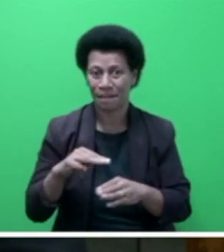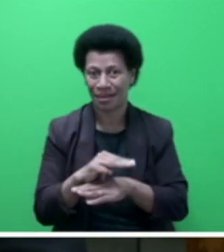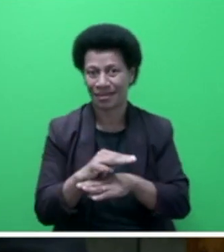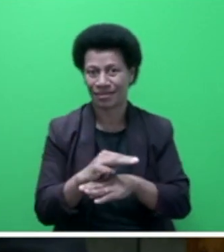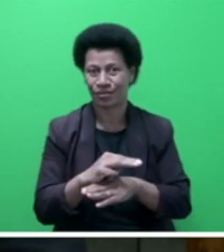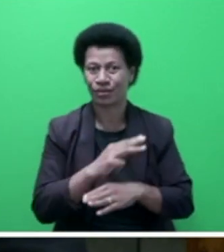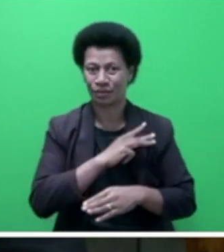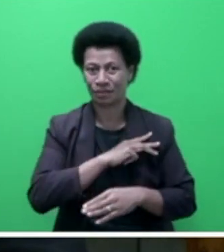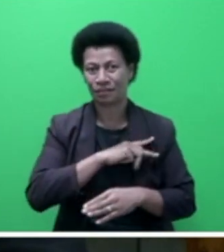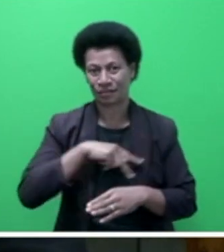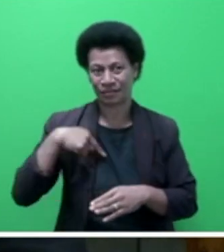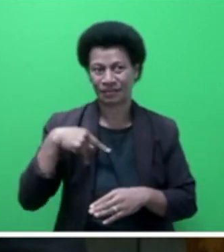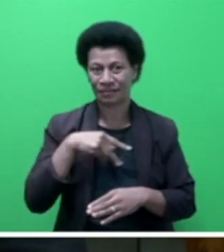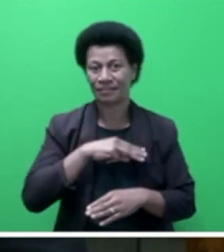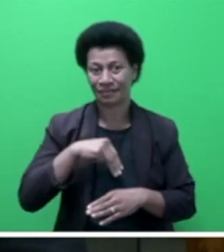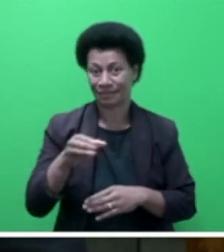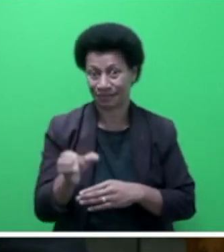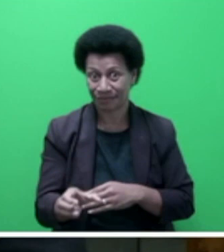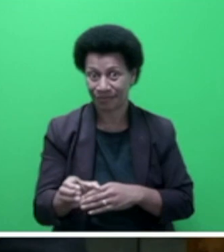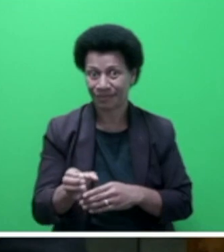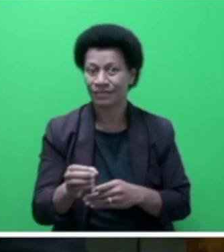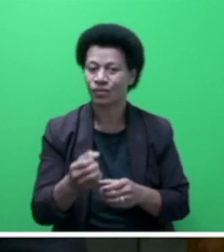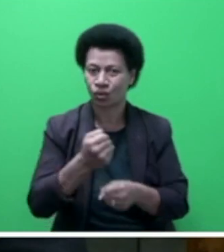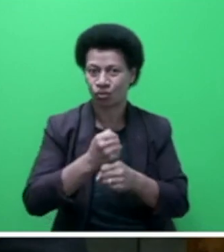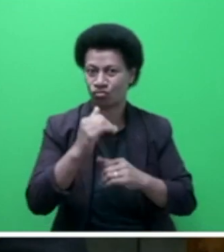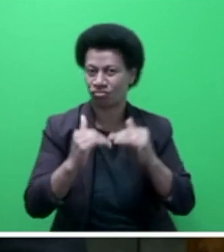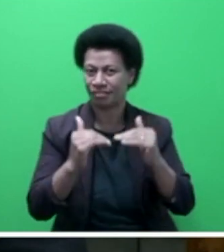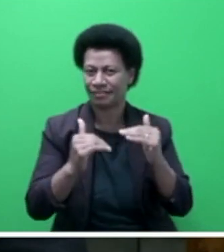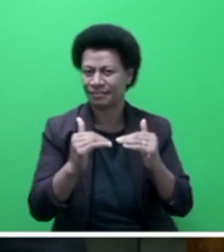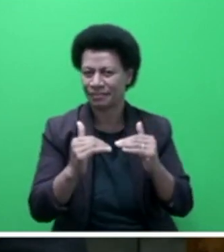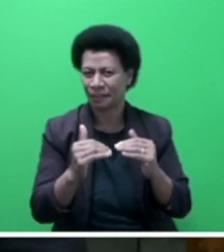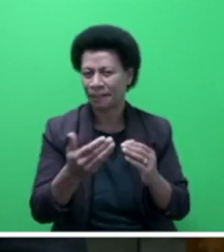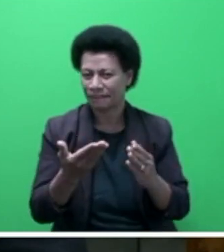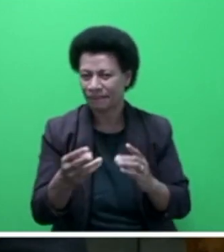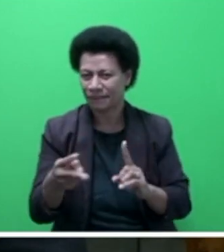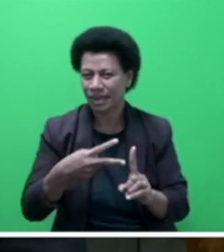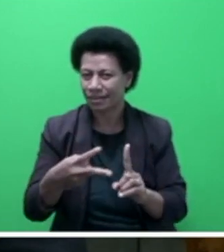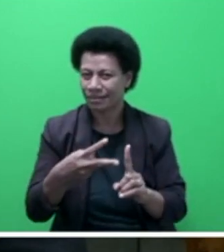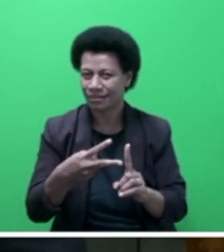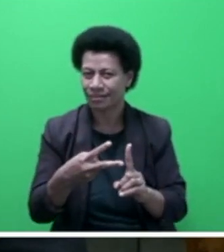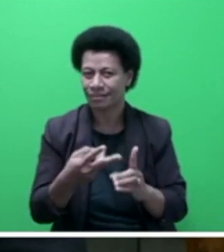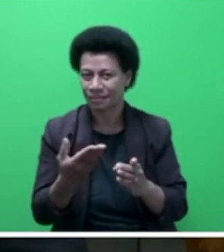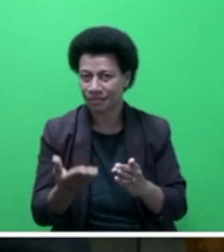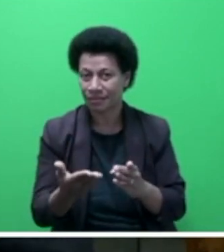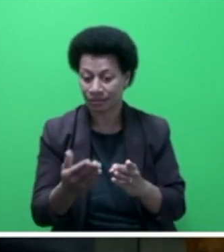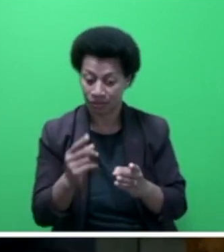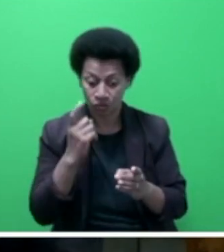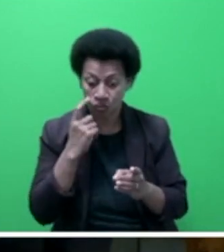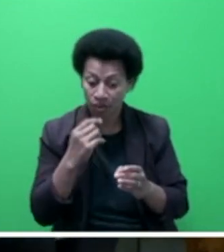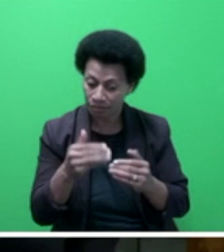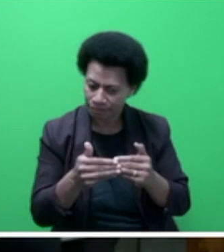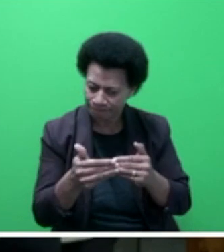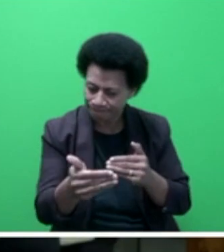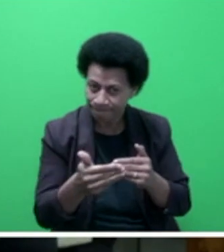days of activism against gender-based violence. The National Action Plan is a whole-of-government, evidence-based, measurable, inclusive,